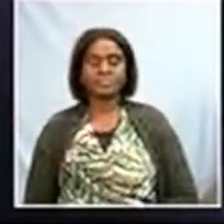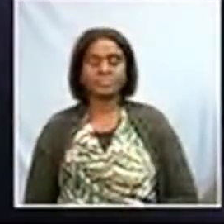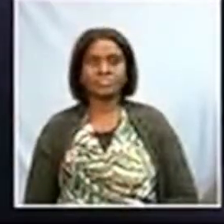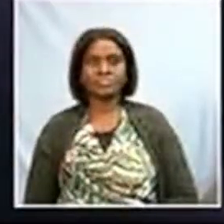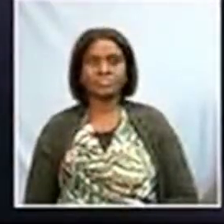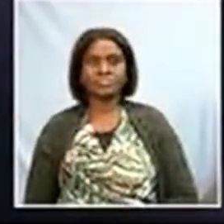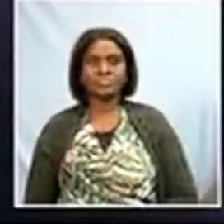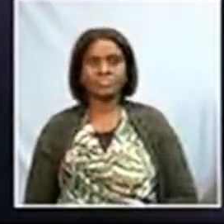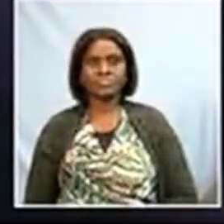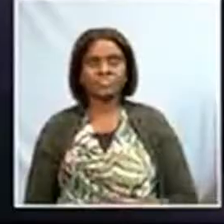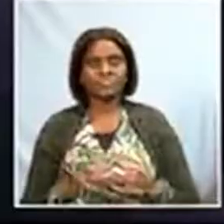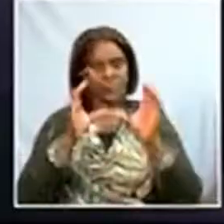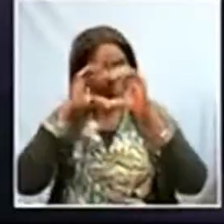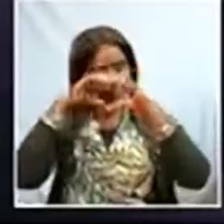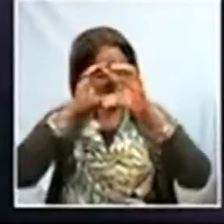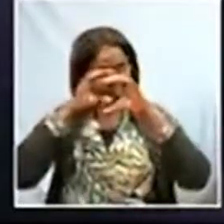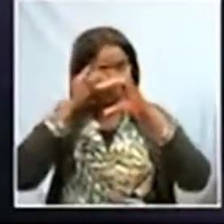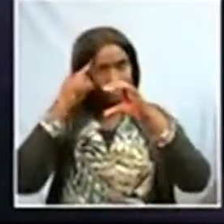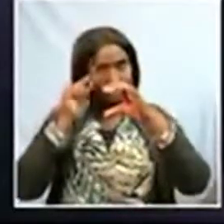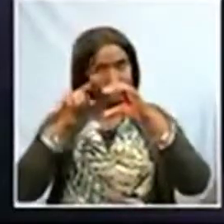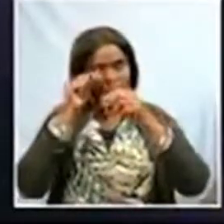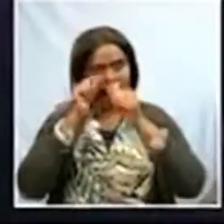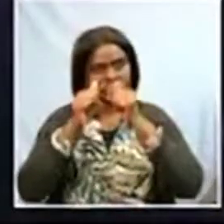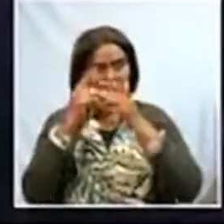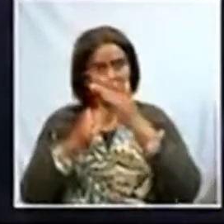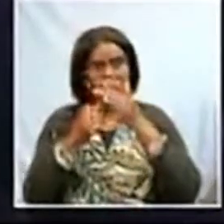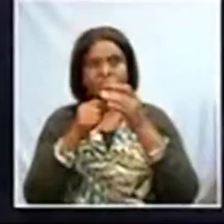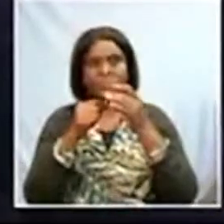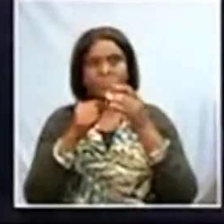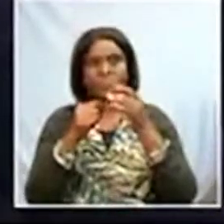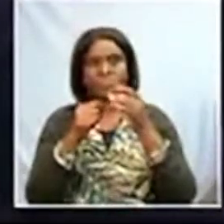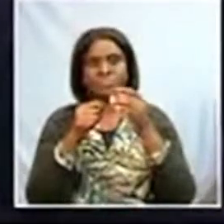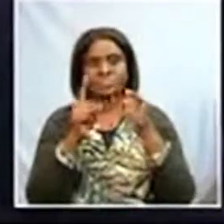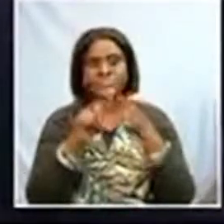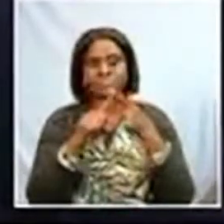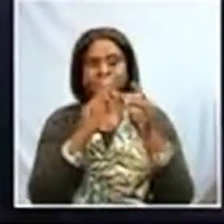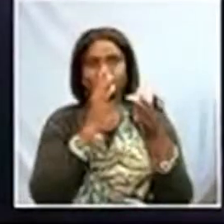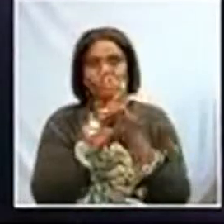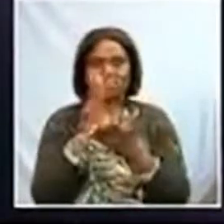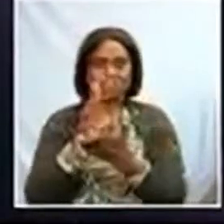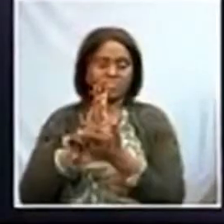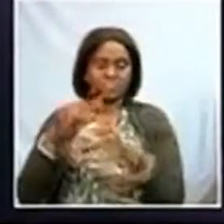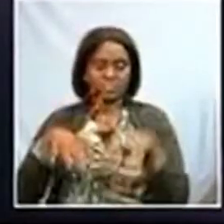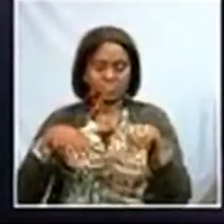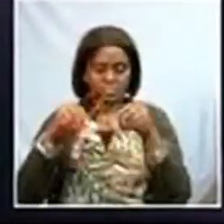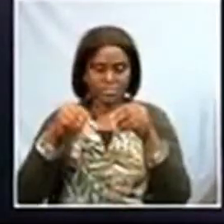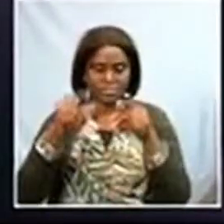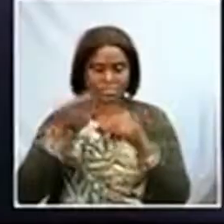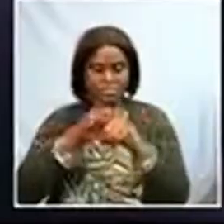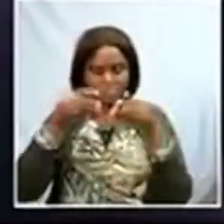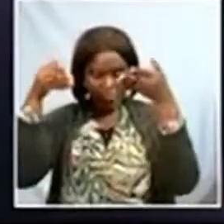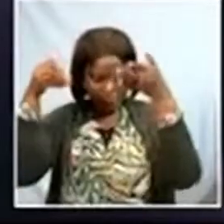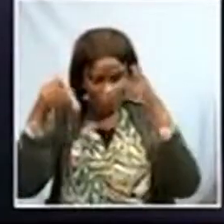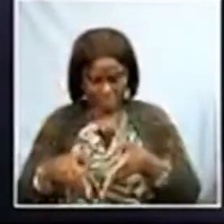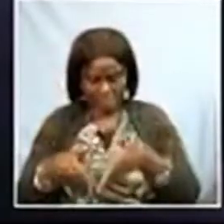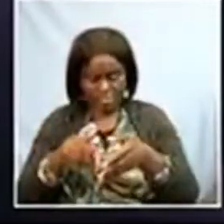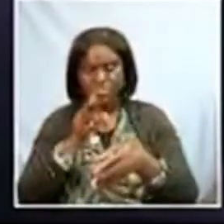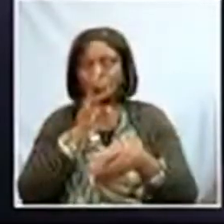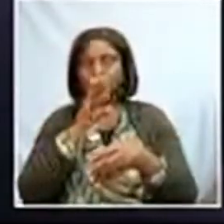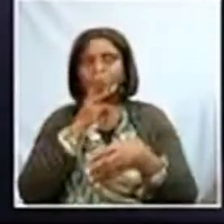on the gauge for the screens, because what the purpose of the screens is to prevent sand from going into the